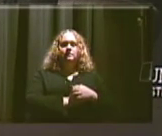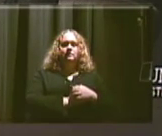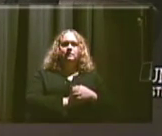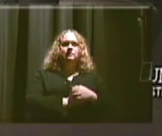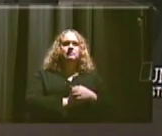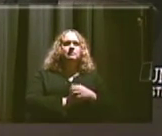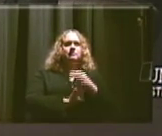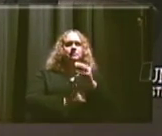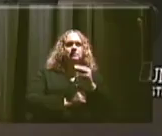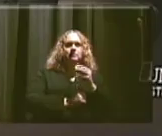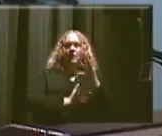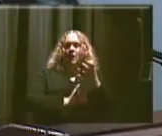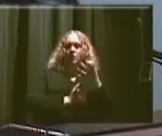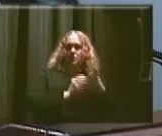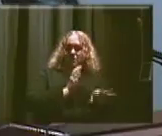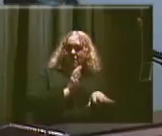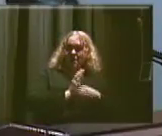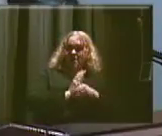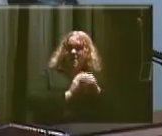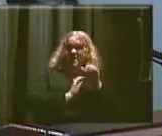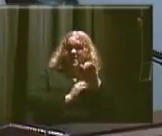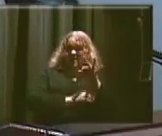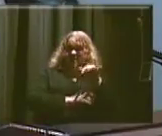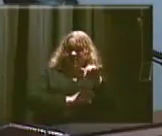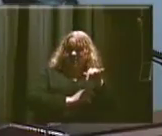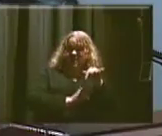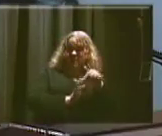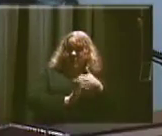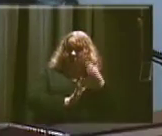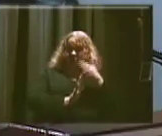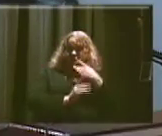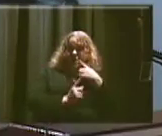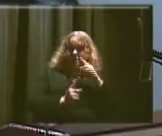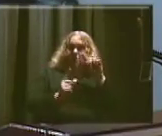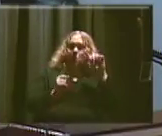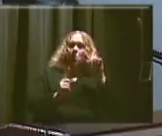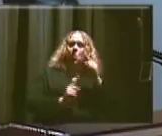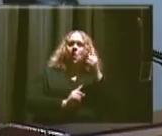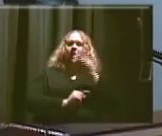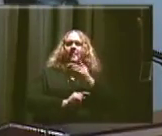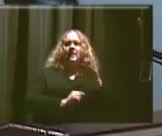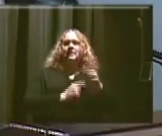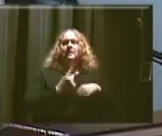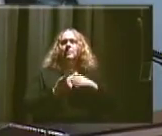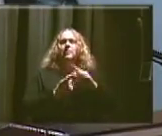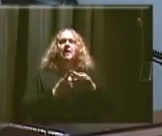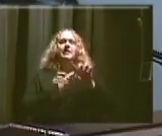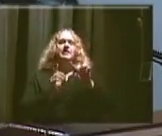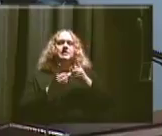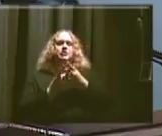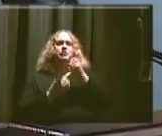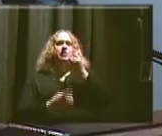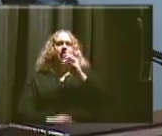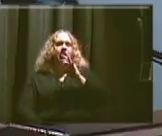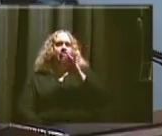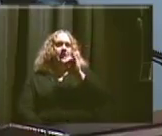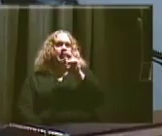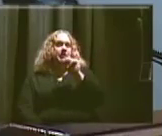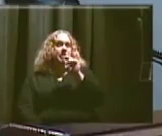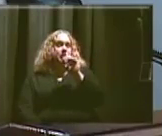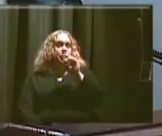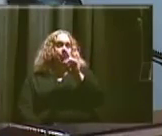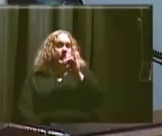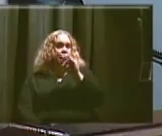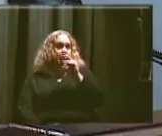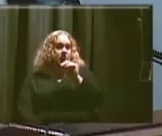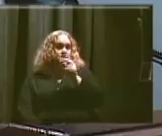Wilner, that if this works, you know, one of the things about the districts of innovation is that we've